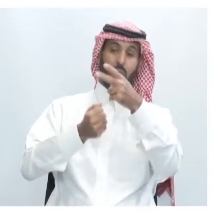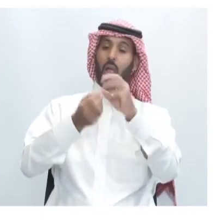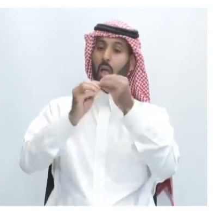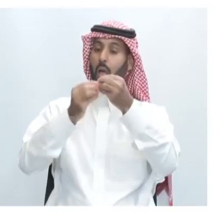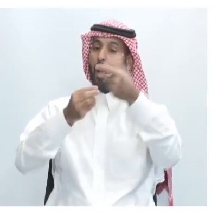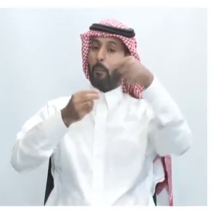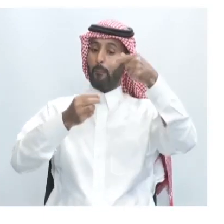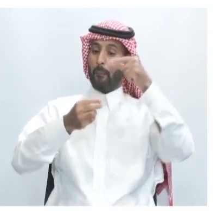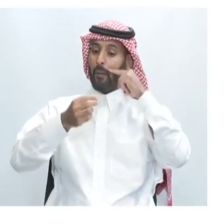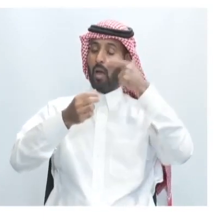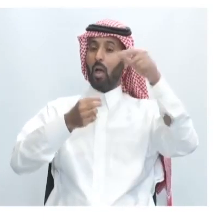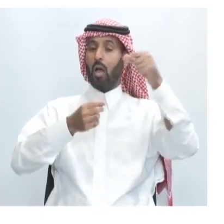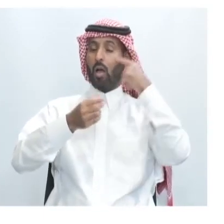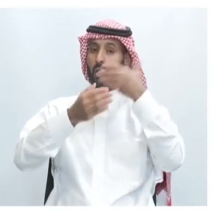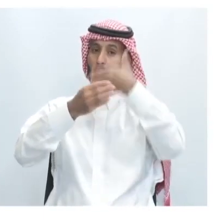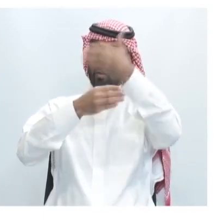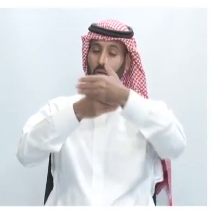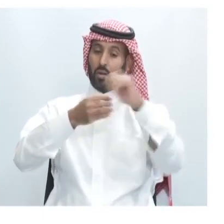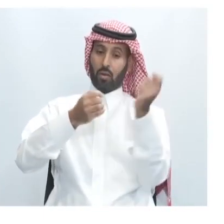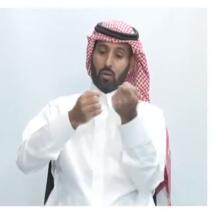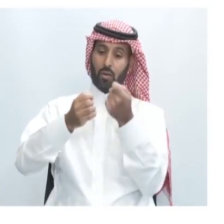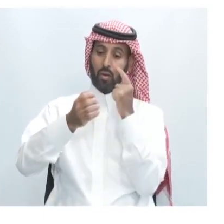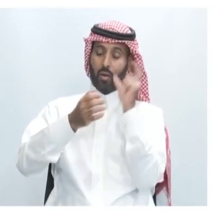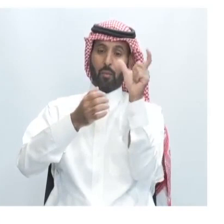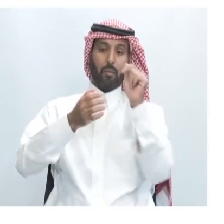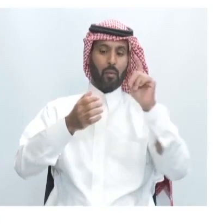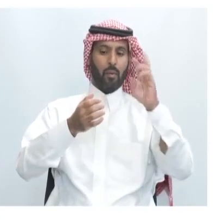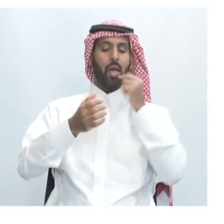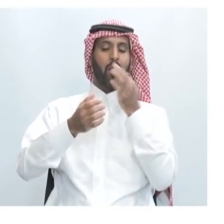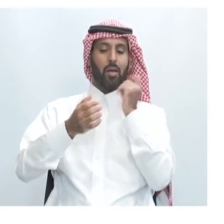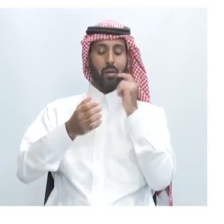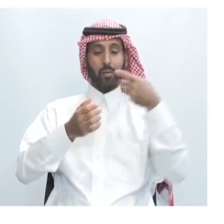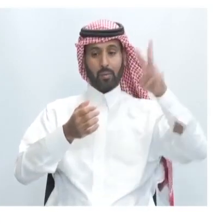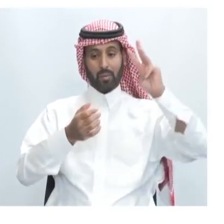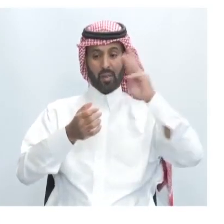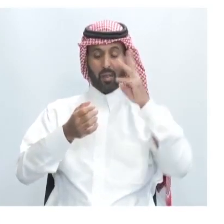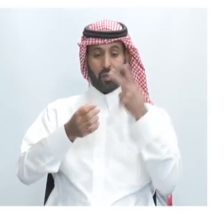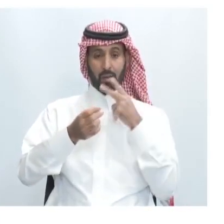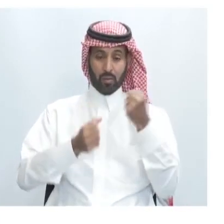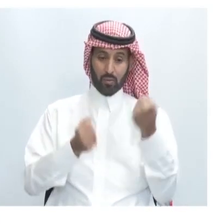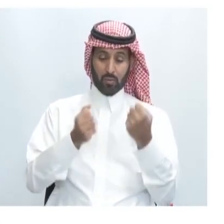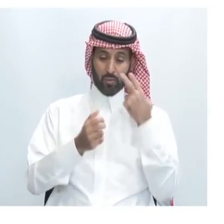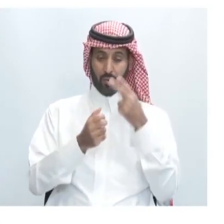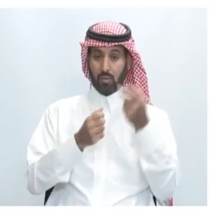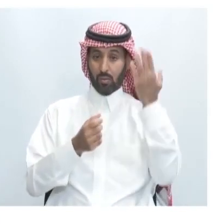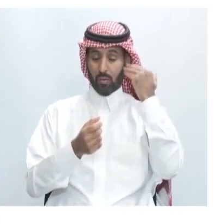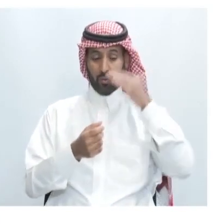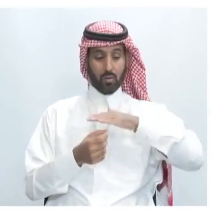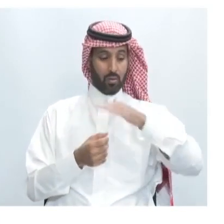US, they have green backgrounds with white letters. There have also been interesting experiments with